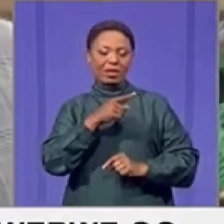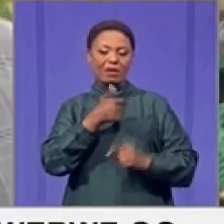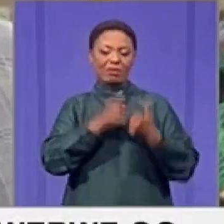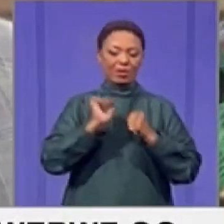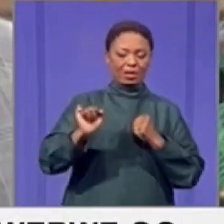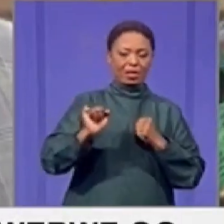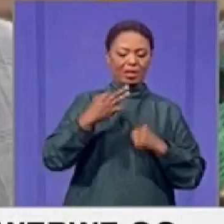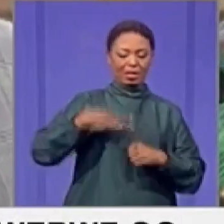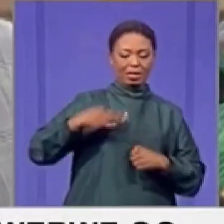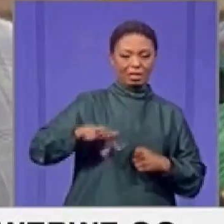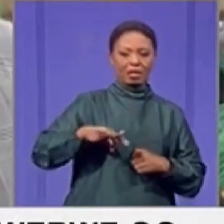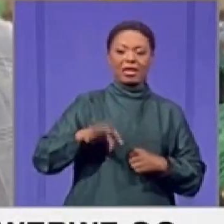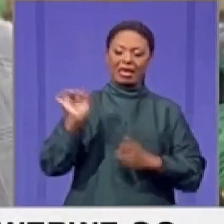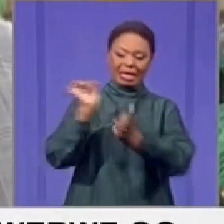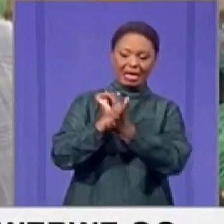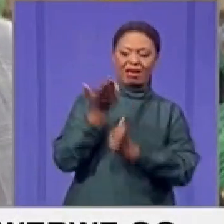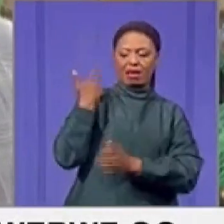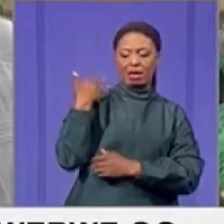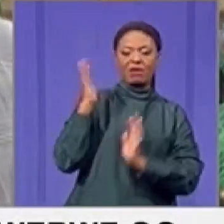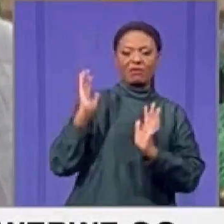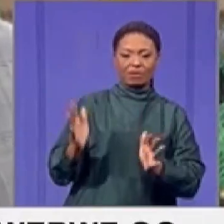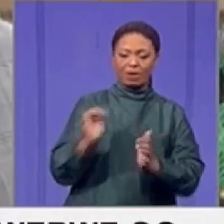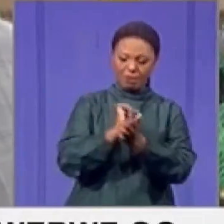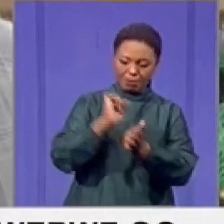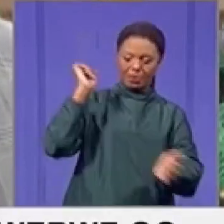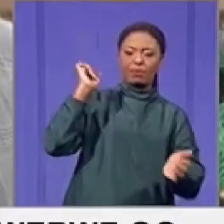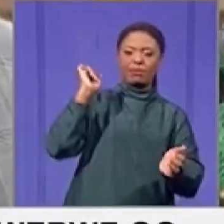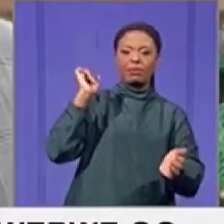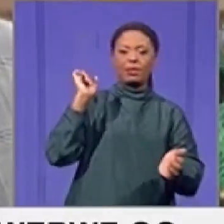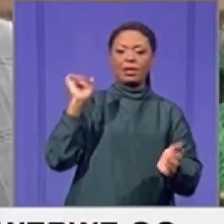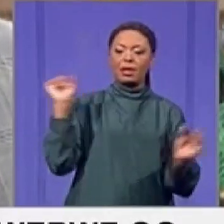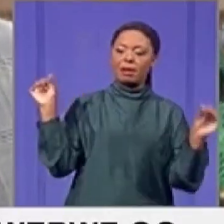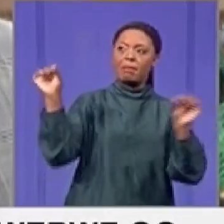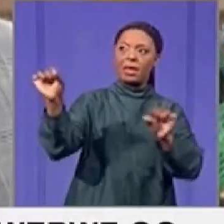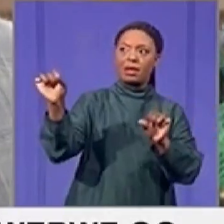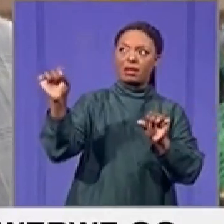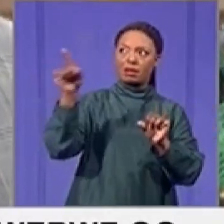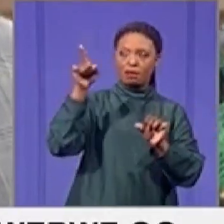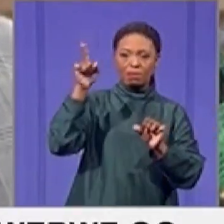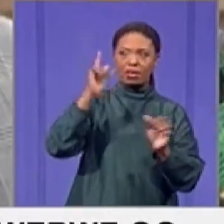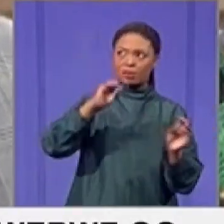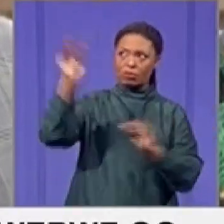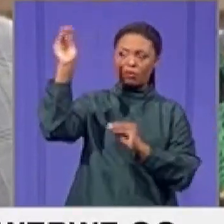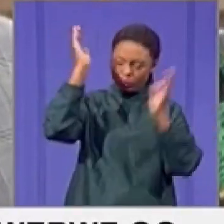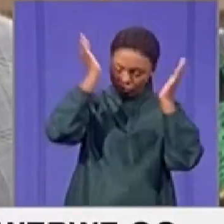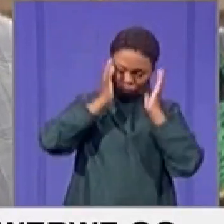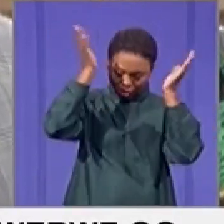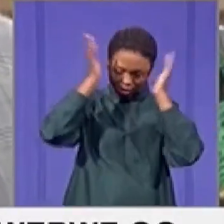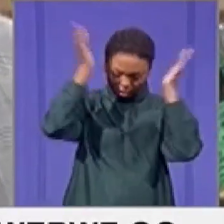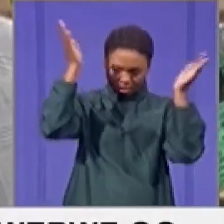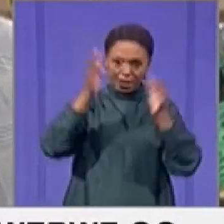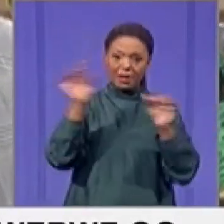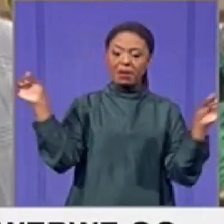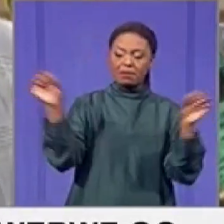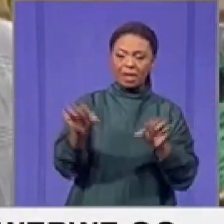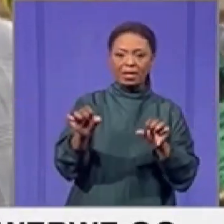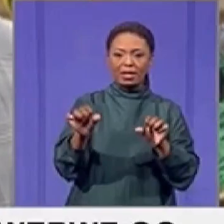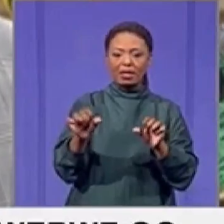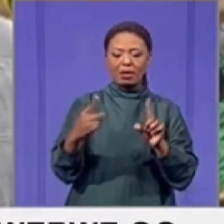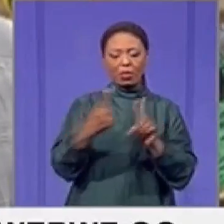point. He got released. He was deported back to Swaziland. He came back, obviously